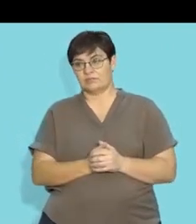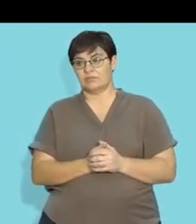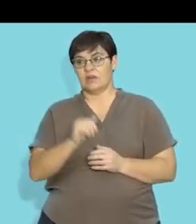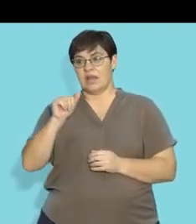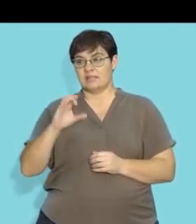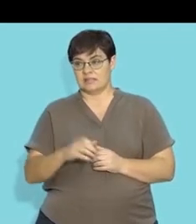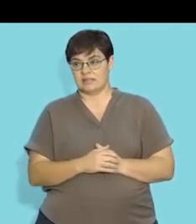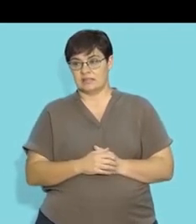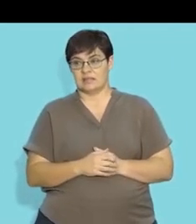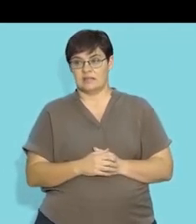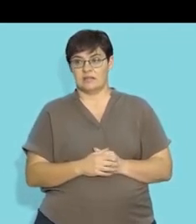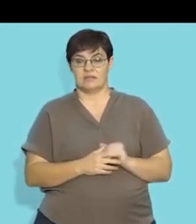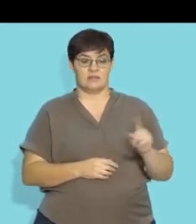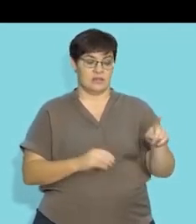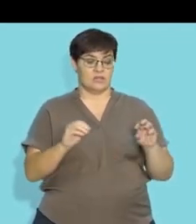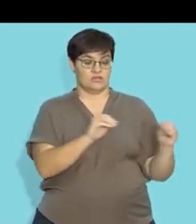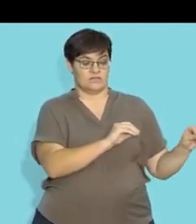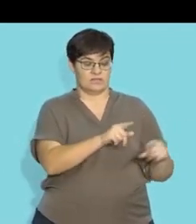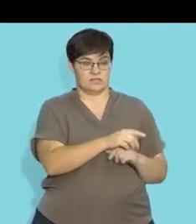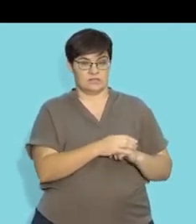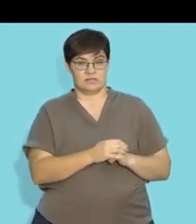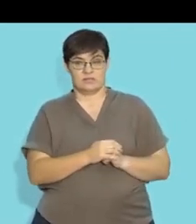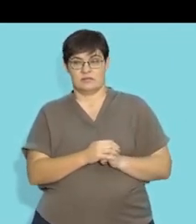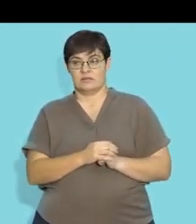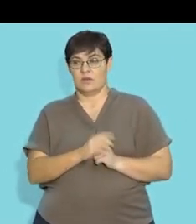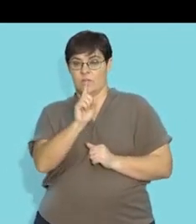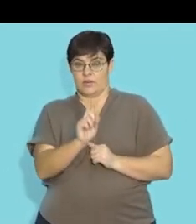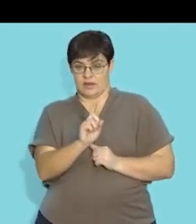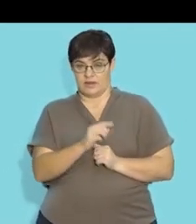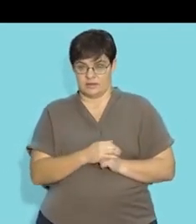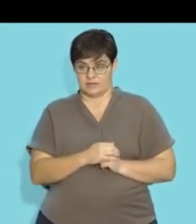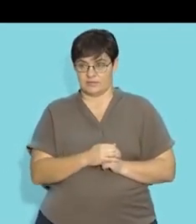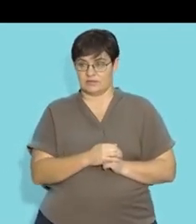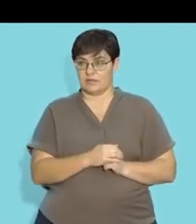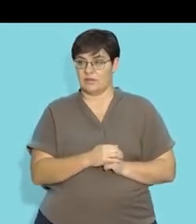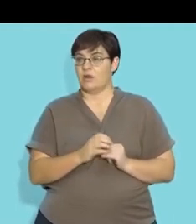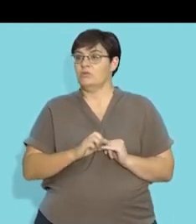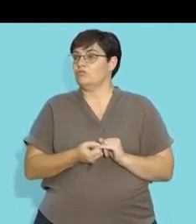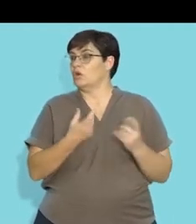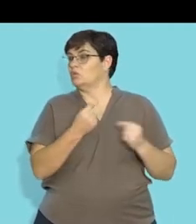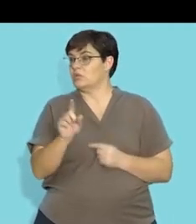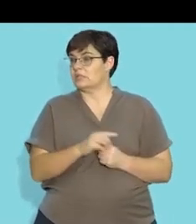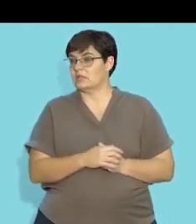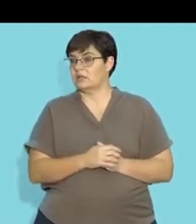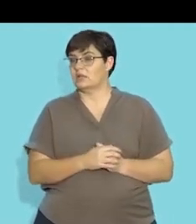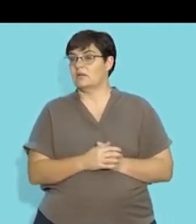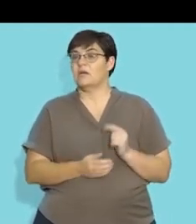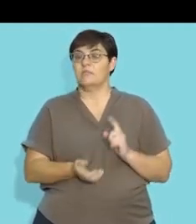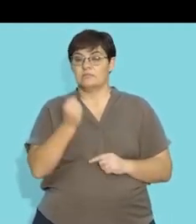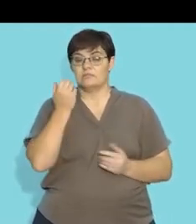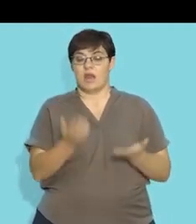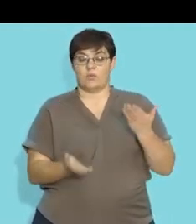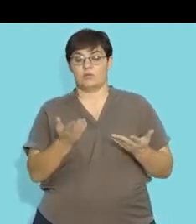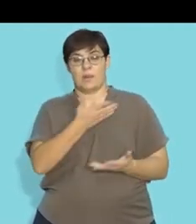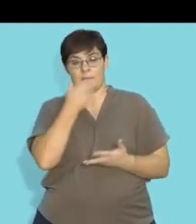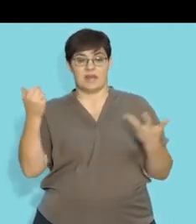AC, okay, shift 1. Are we together? What am I trying to do? Let's look. We're trying to find the equation of best